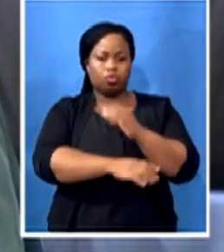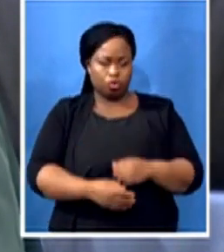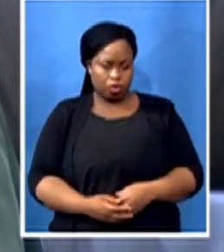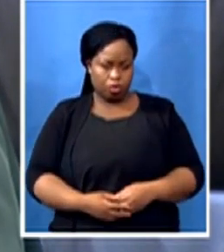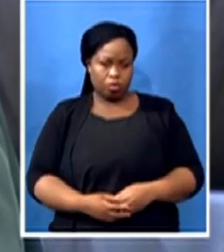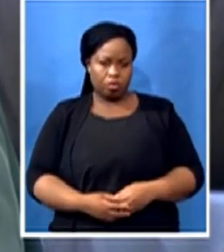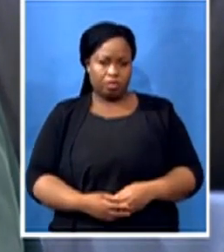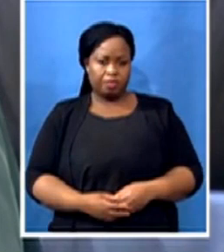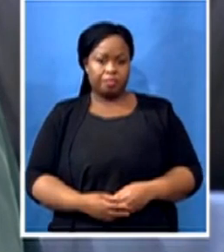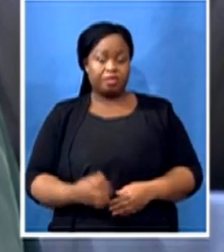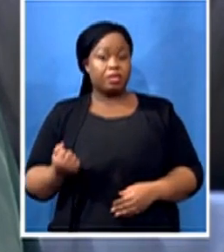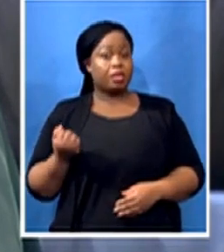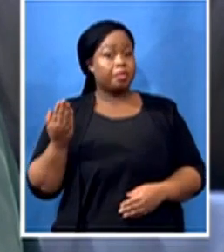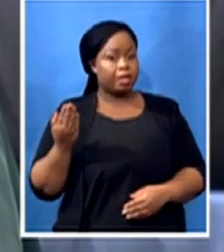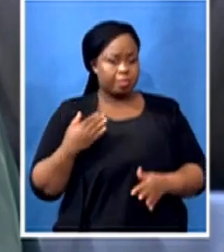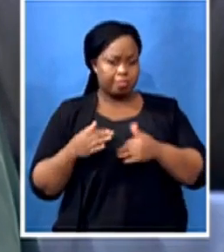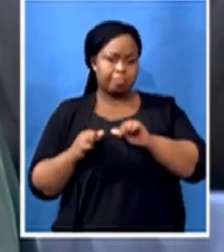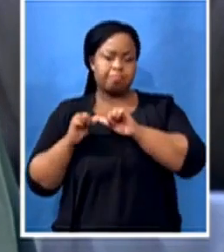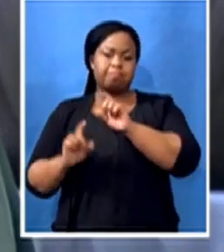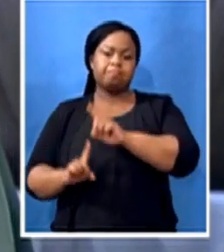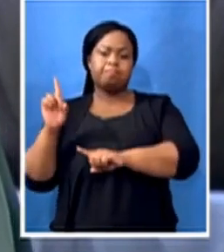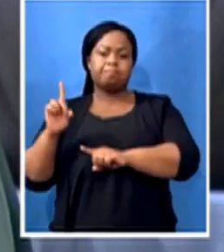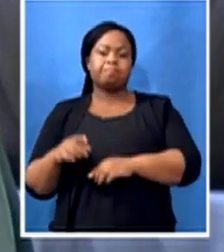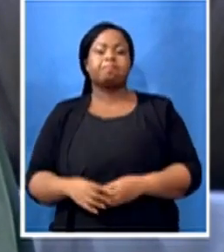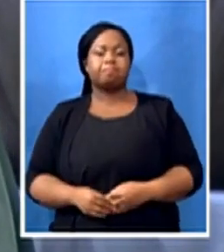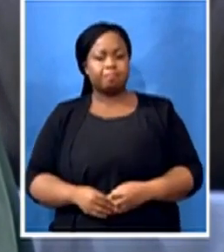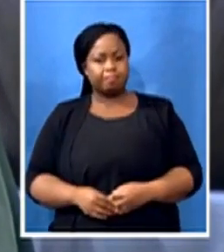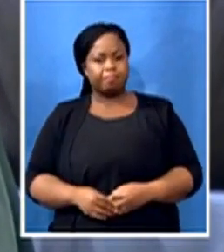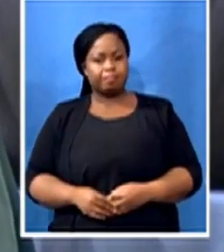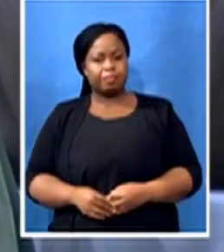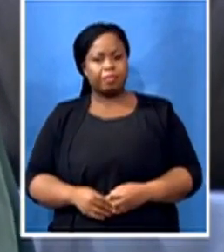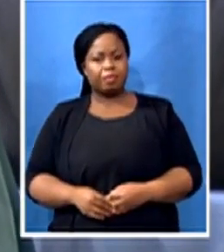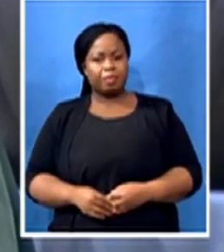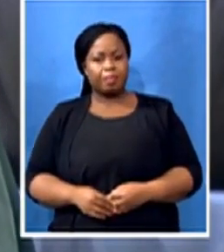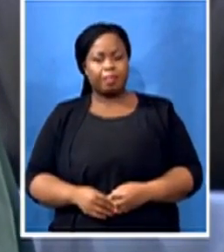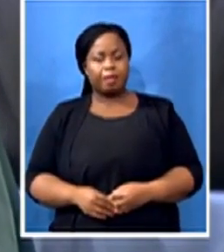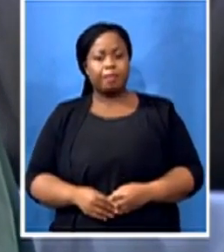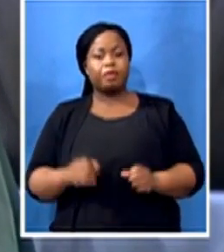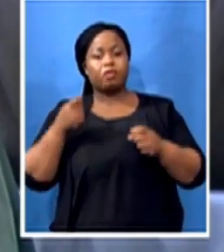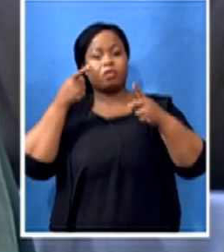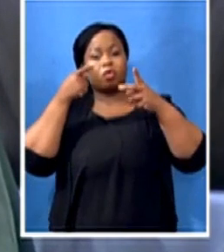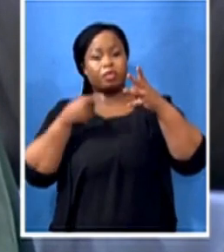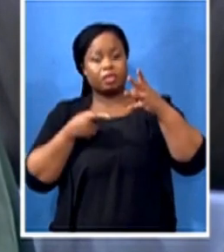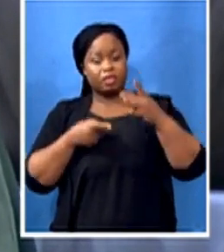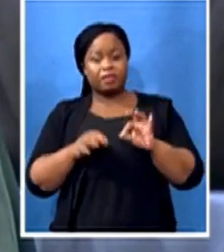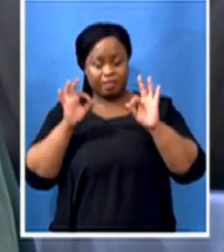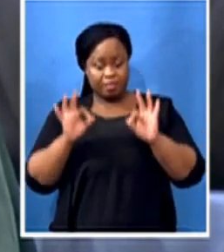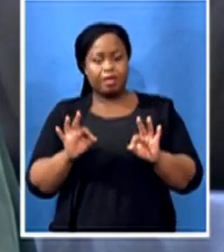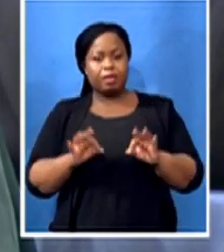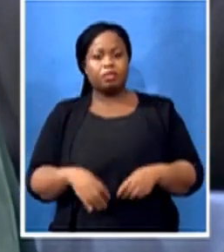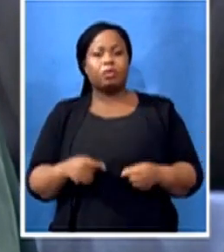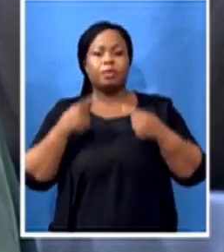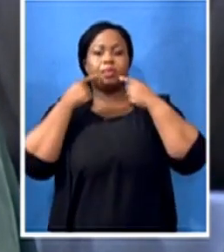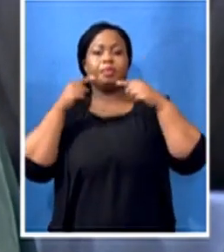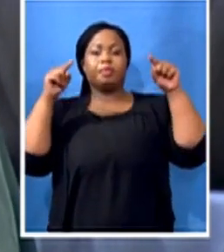succeed. In accordance with the principle of objective invalidity, a declaration of invalidity that